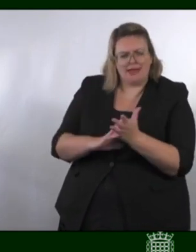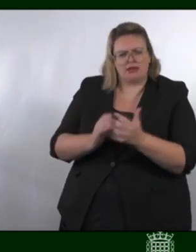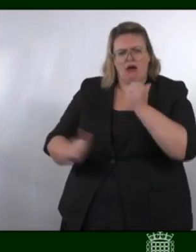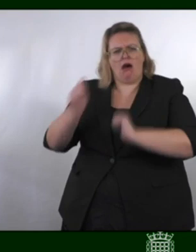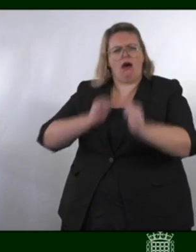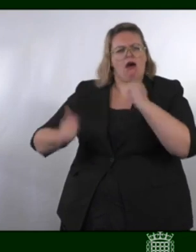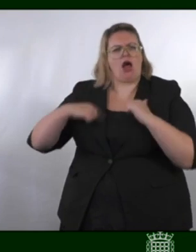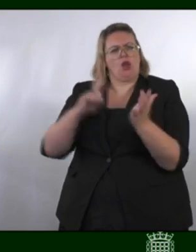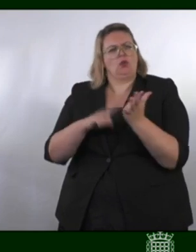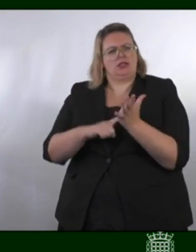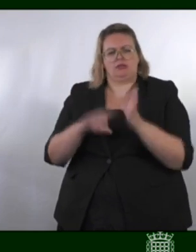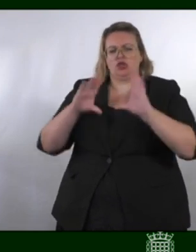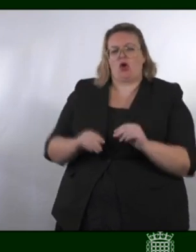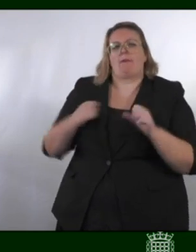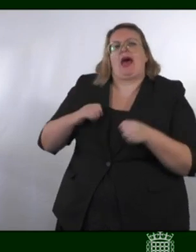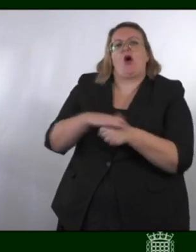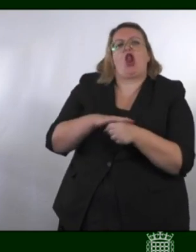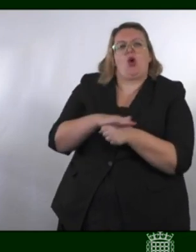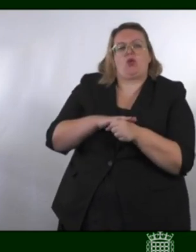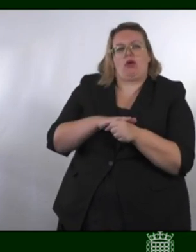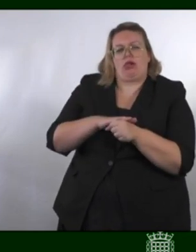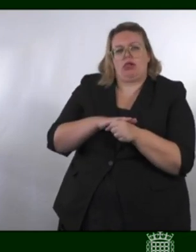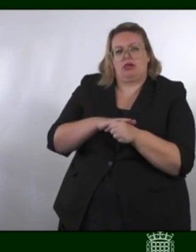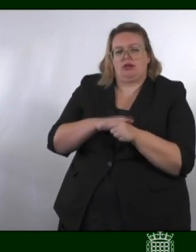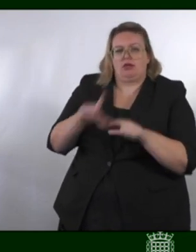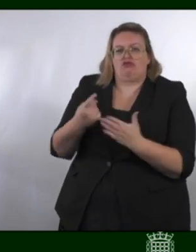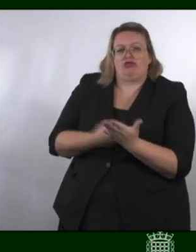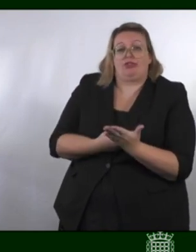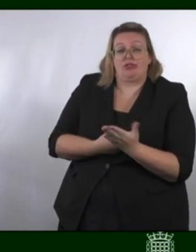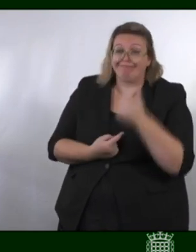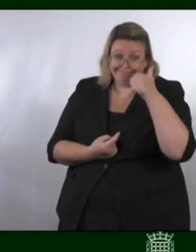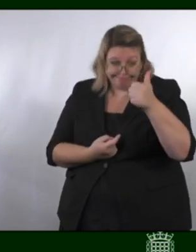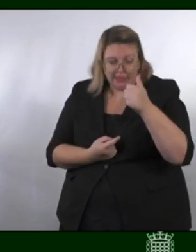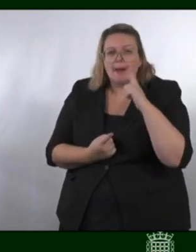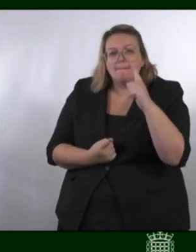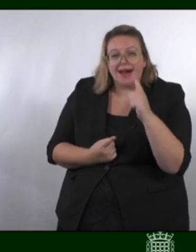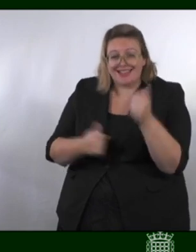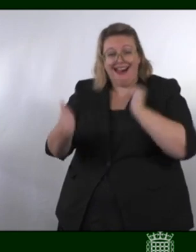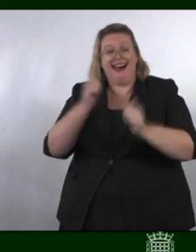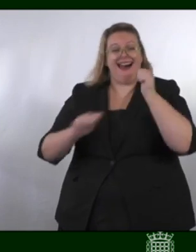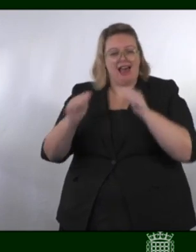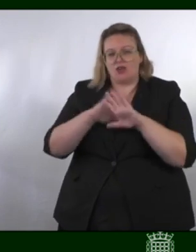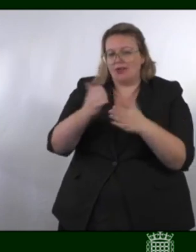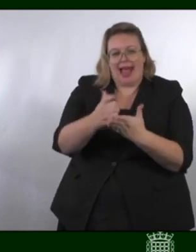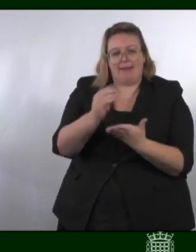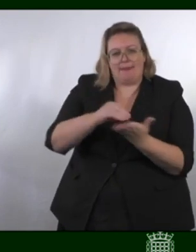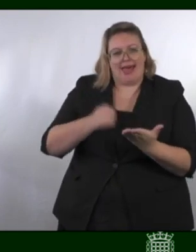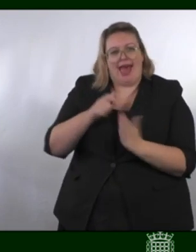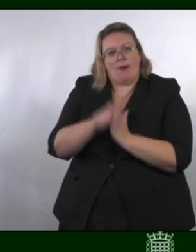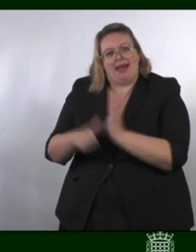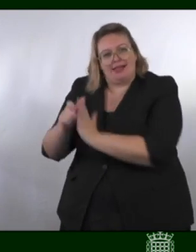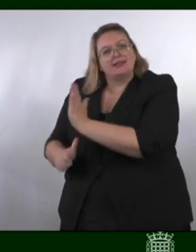out of local restrictions. But praise doesn't pay the bills. Luton's proud industries